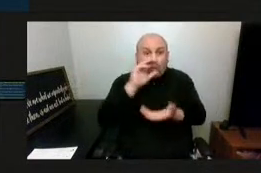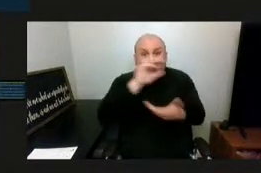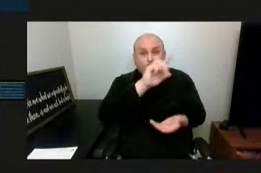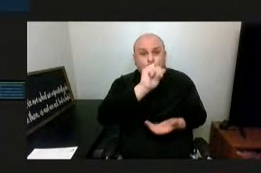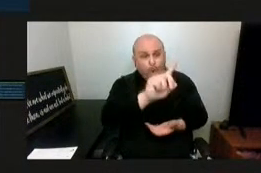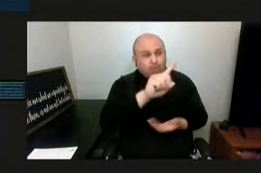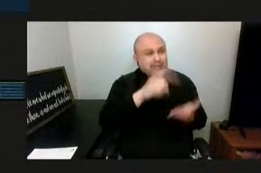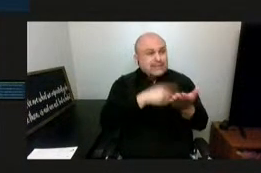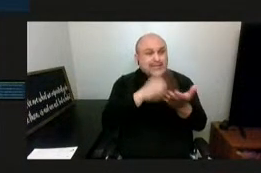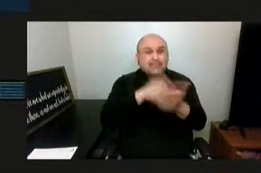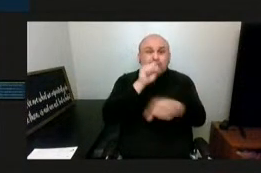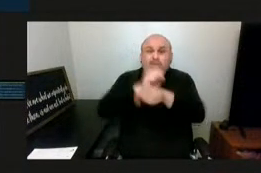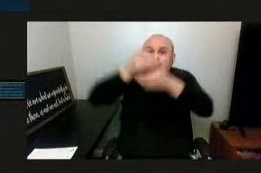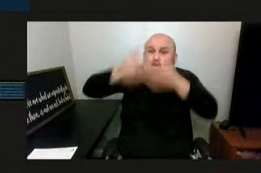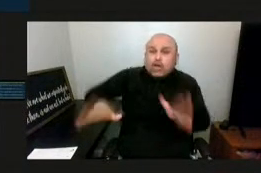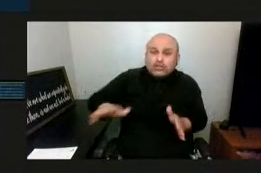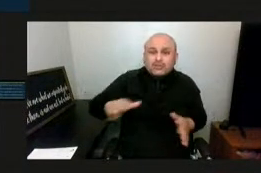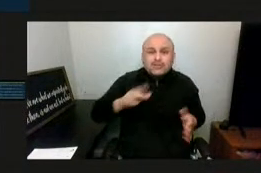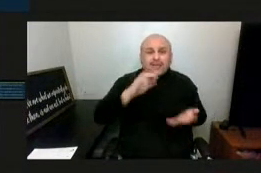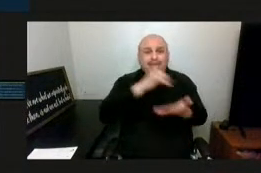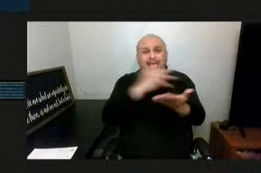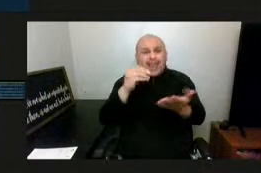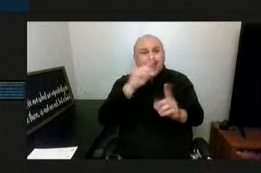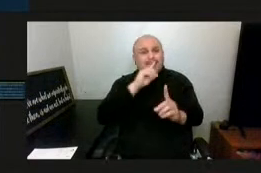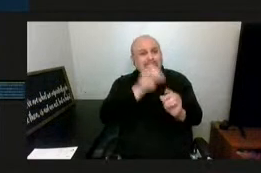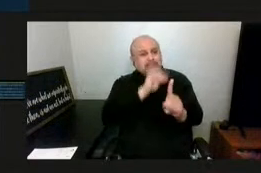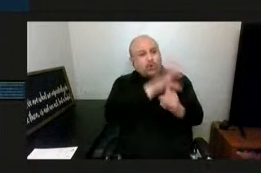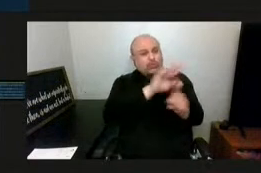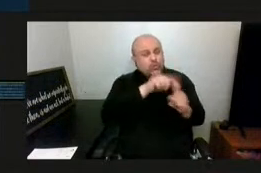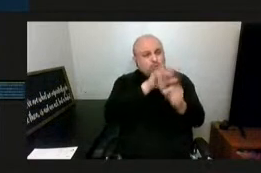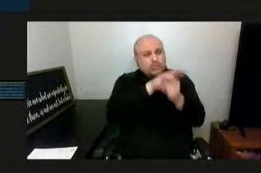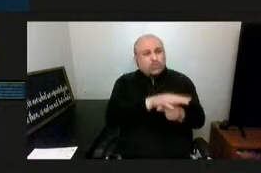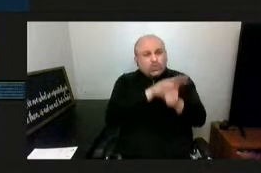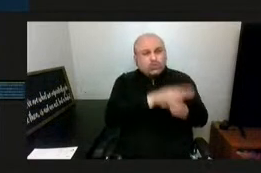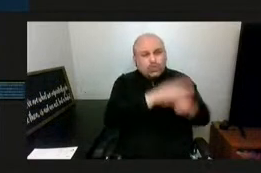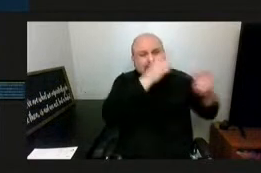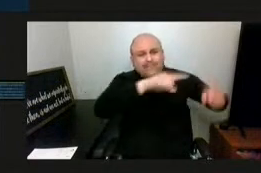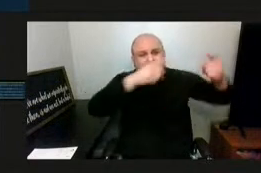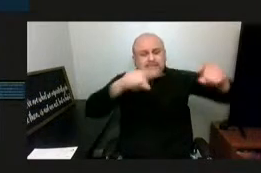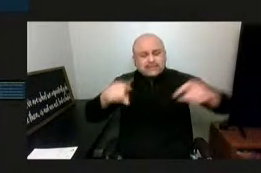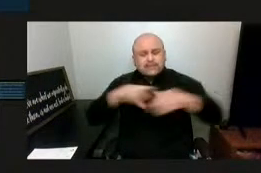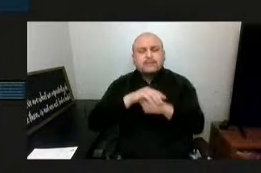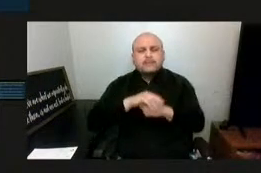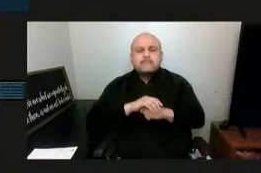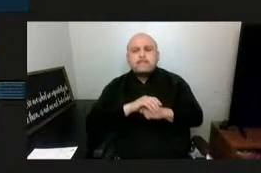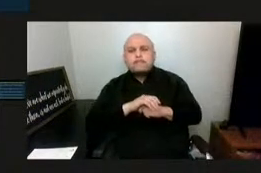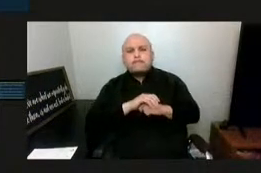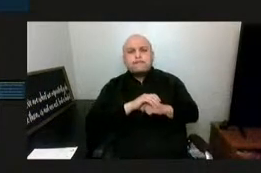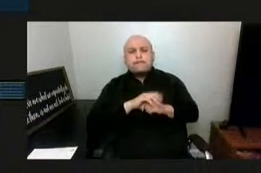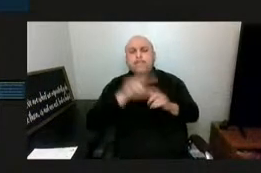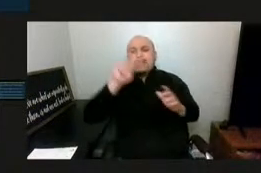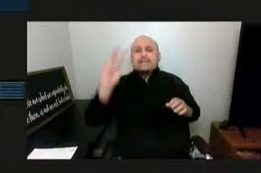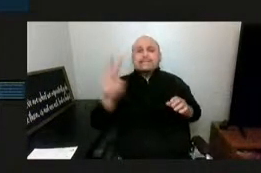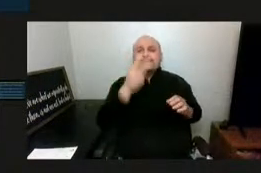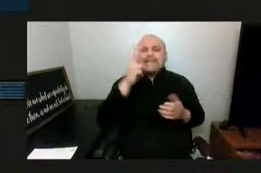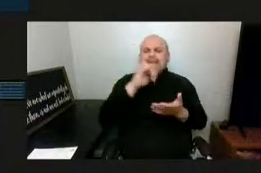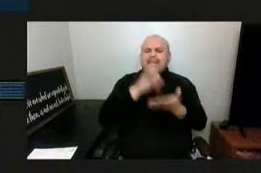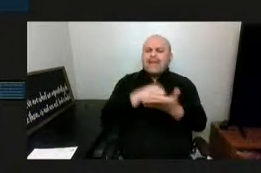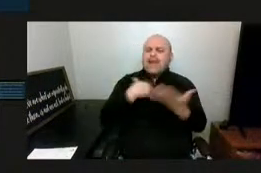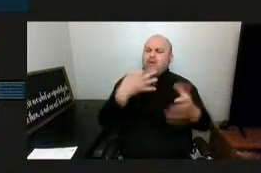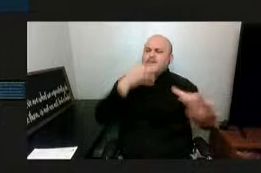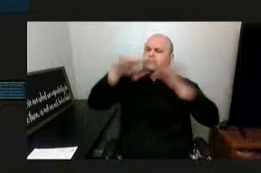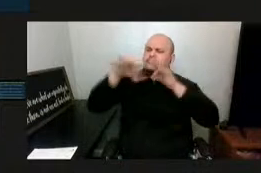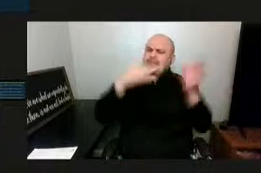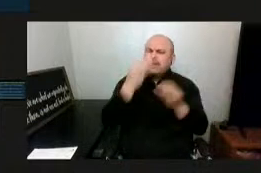loss, and exposure to stressful events. The second area that I want to cover is thinking about